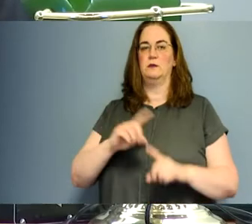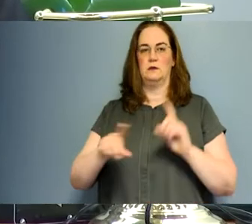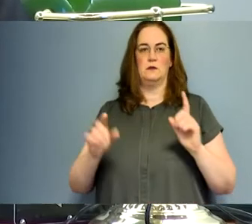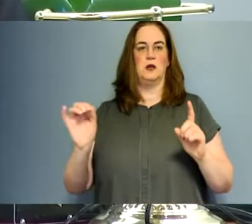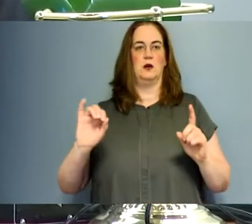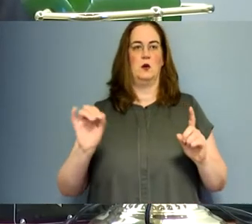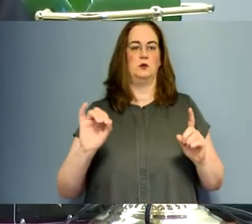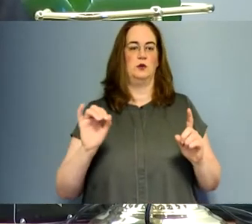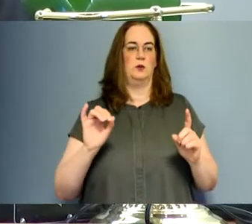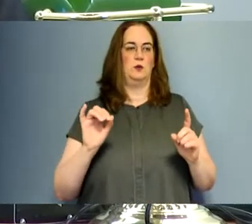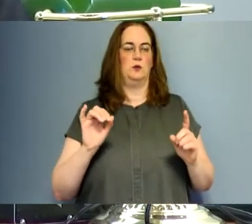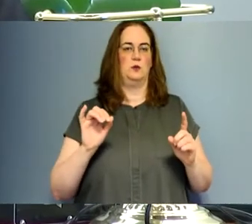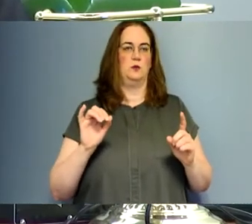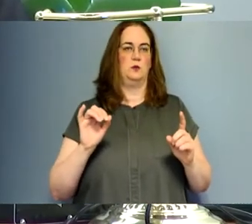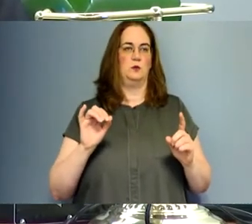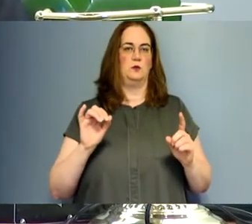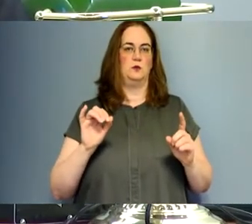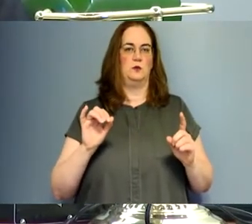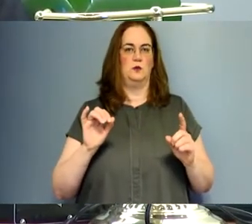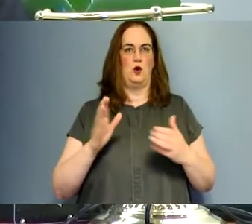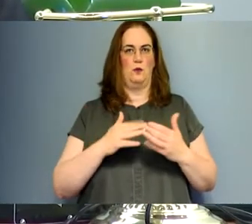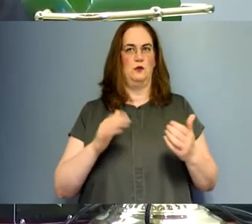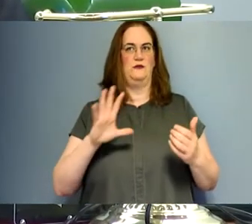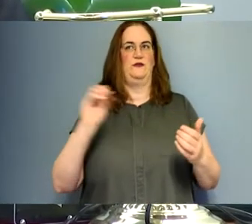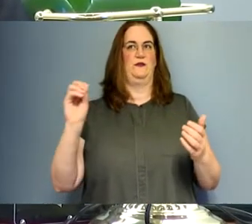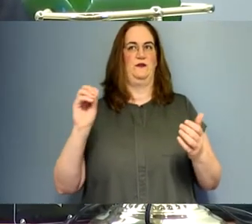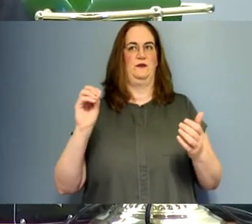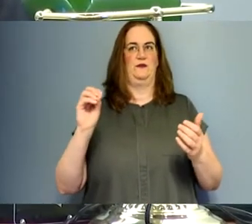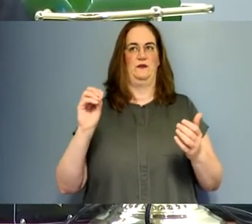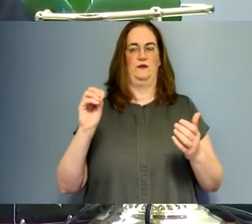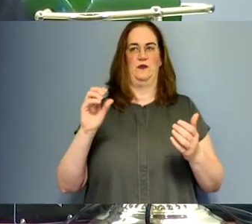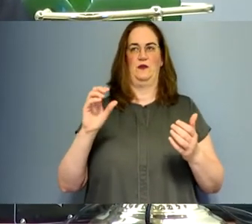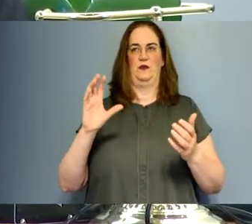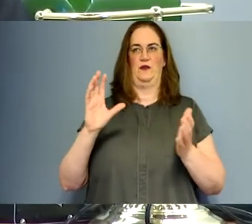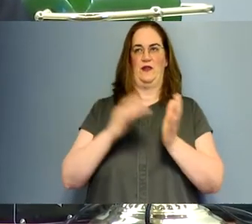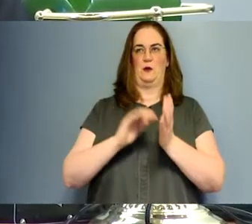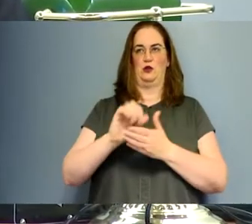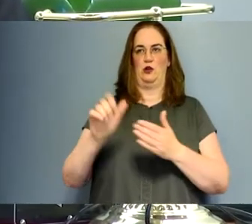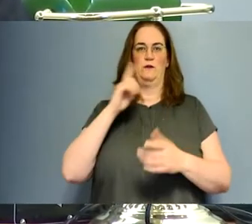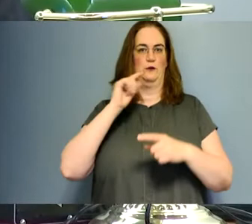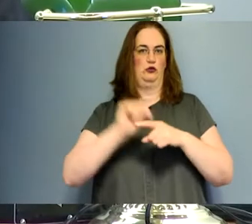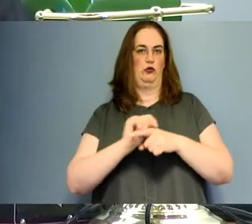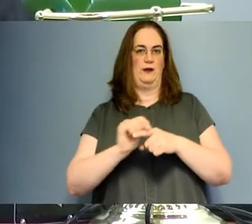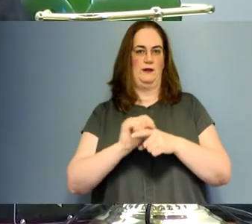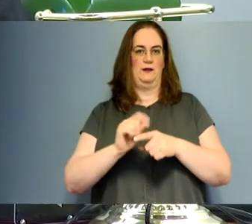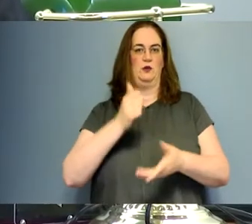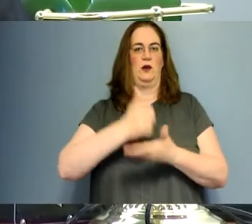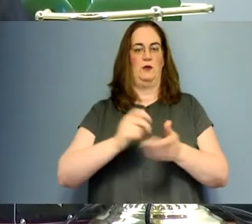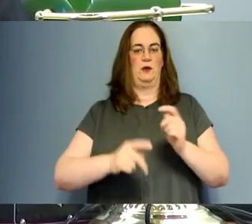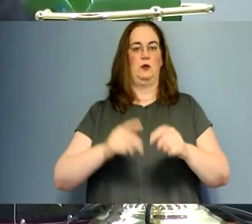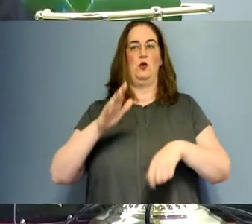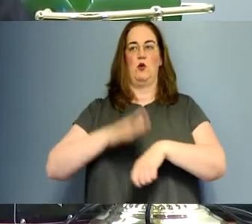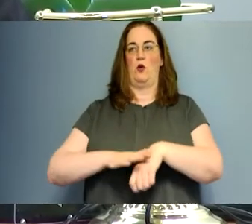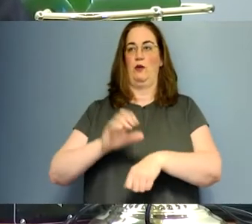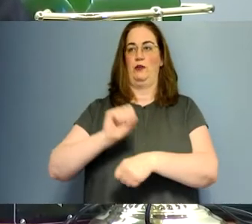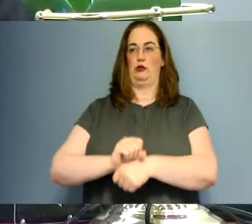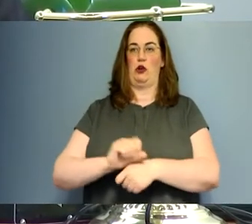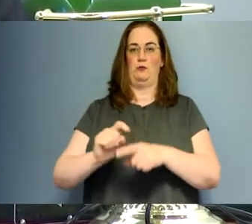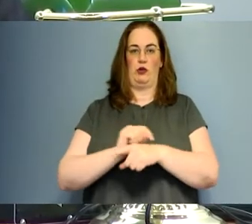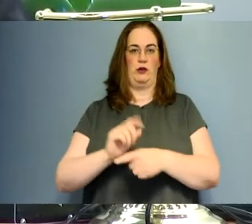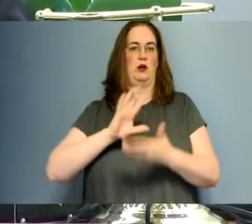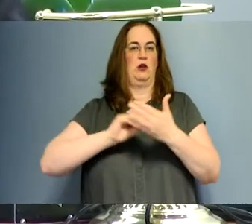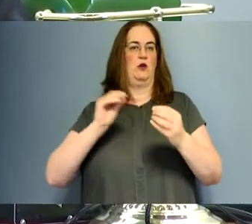also almost another $50,000 on training to help people do on-the-job training and learn more